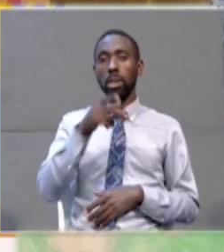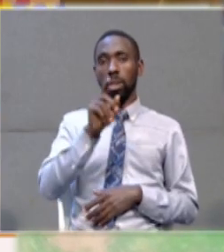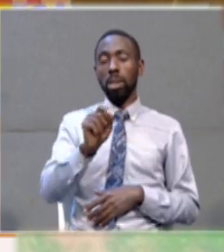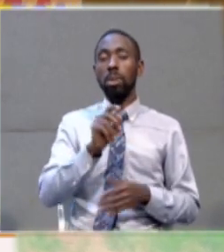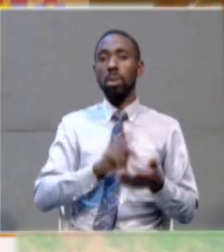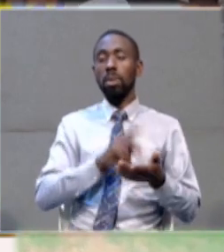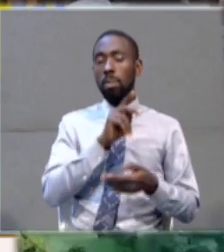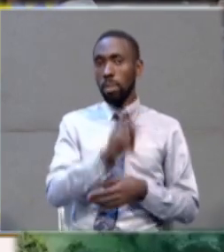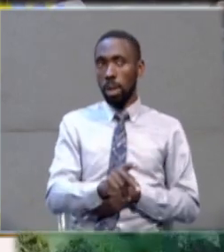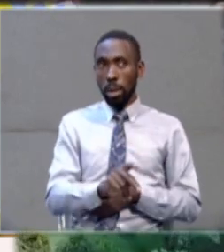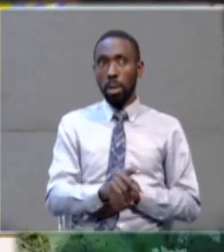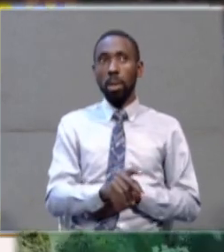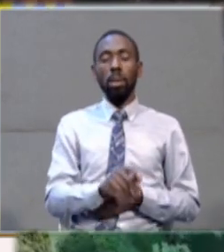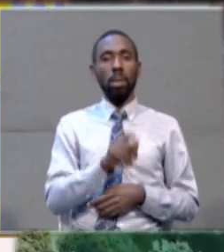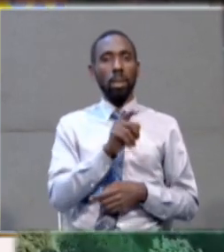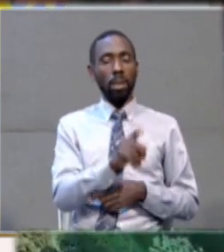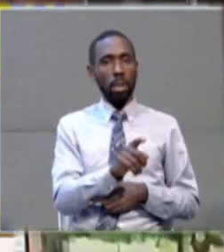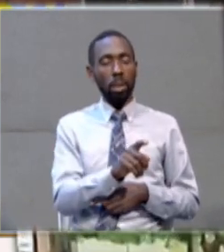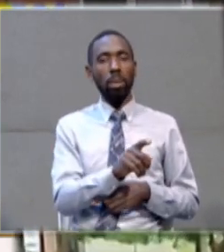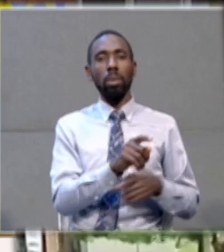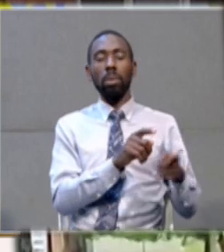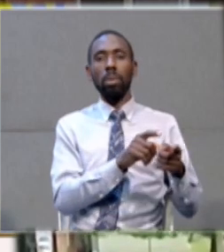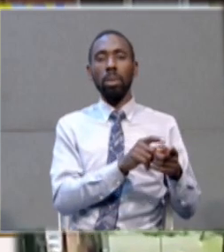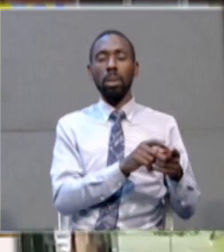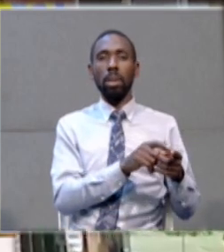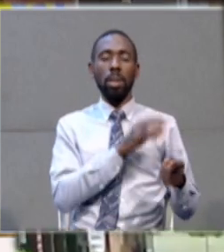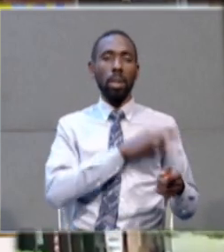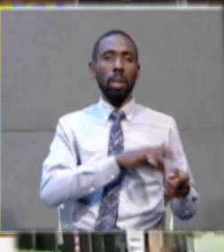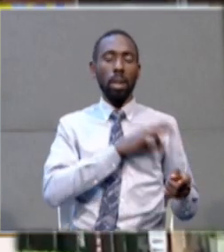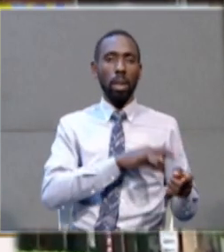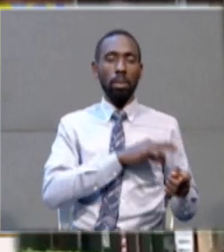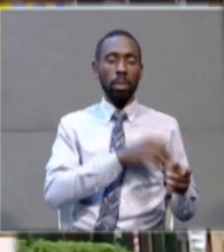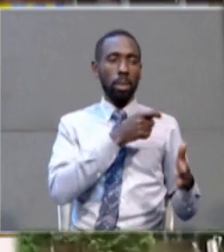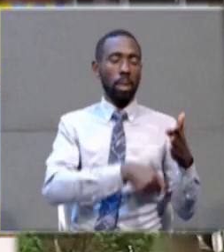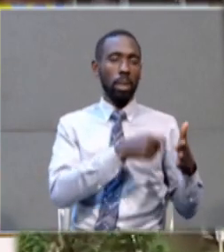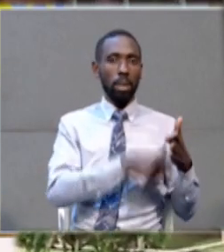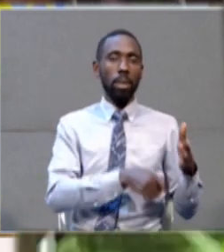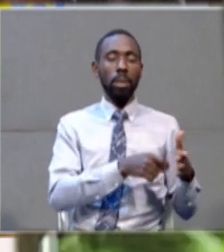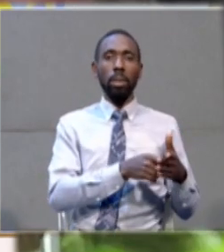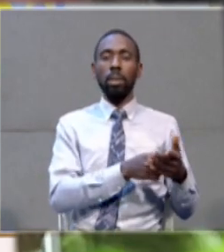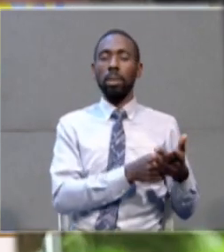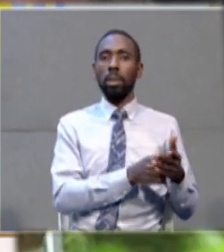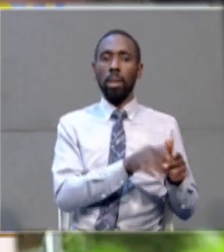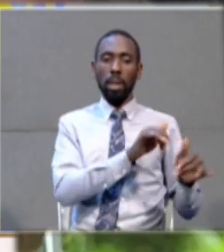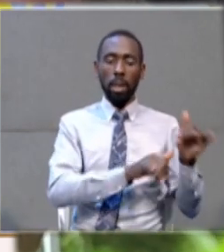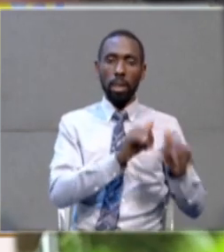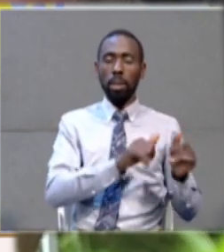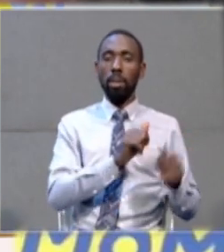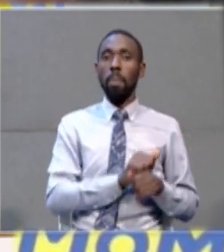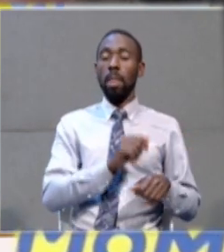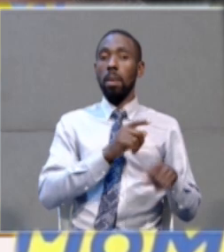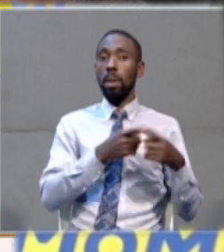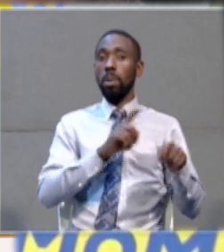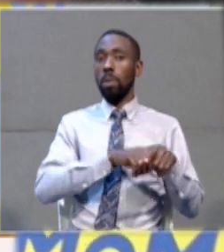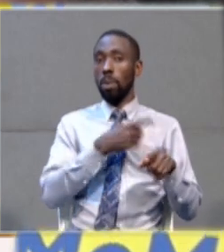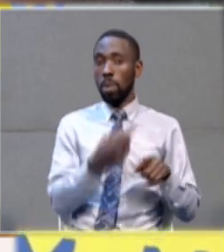those things can be modified, and once we are at the health system, we are able to detect and also provide preventive treatment to those